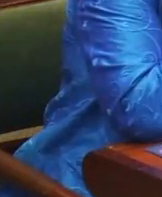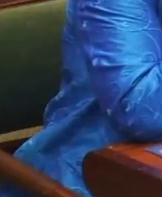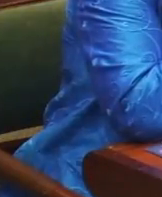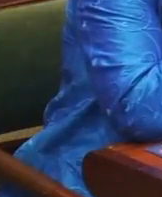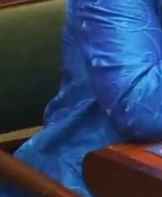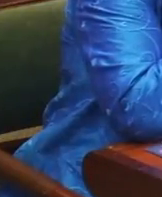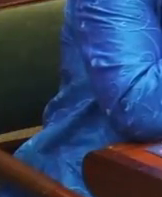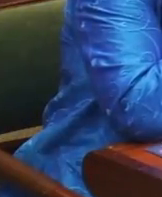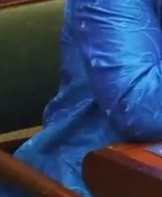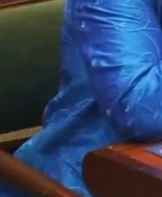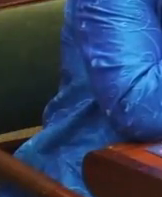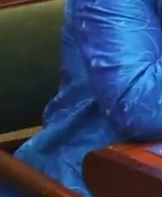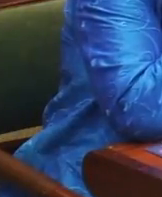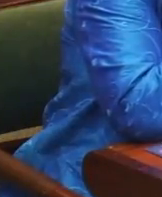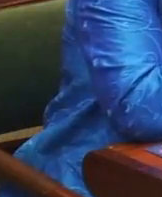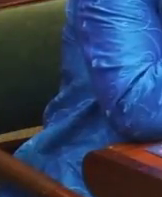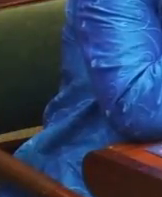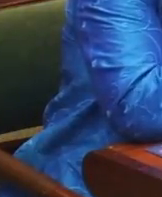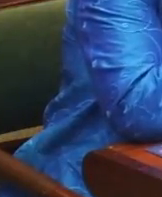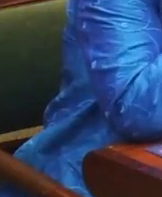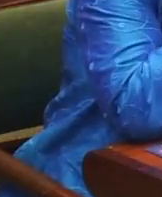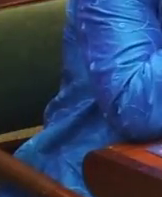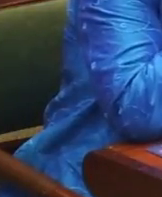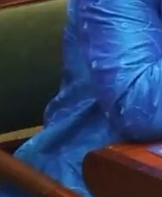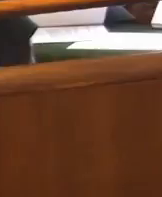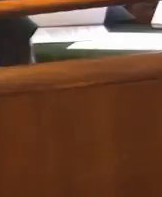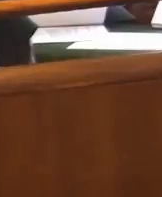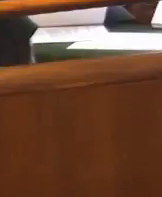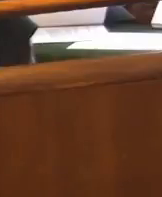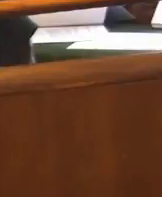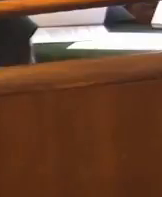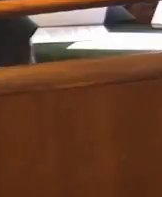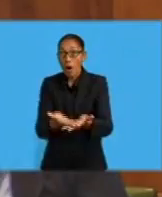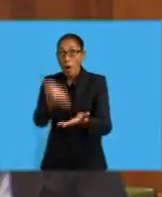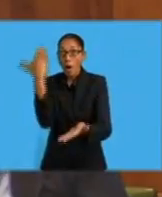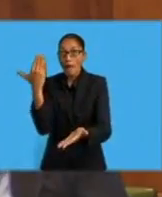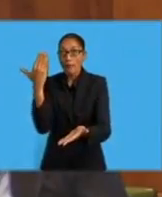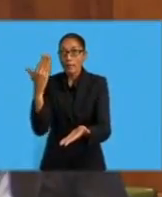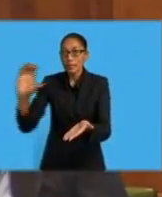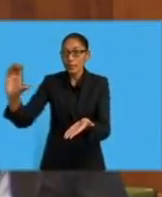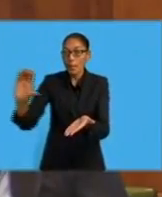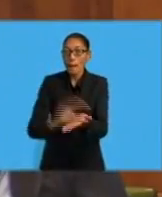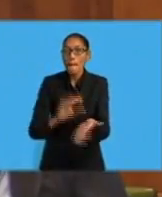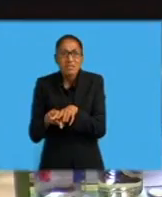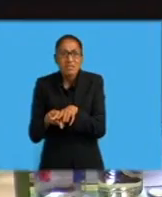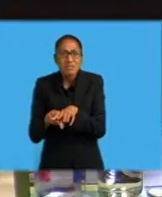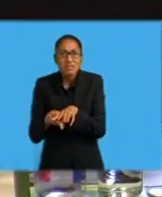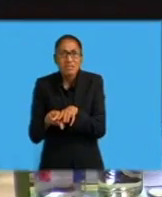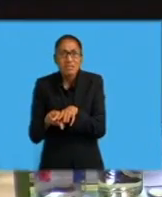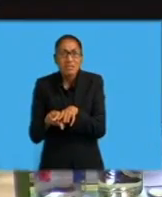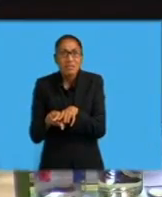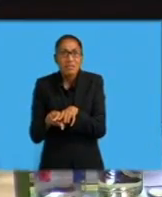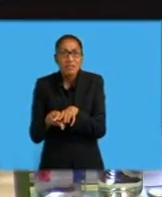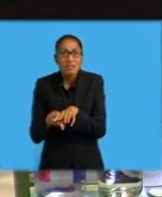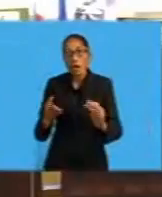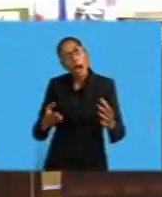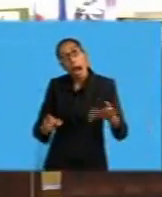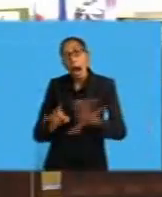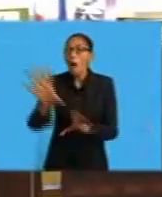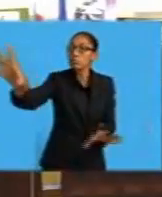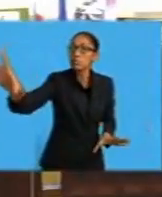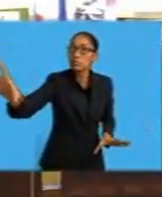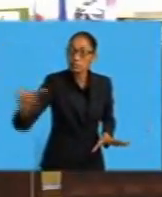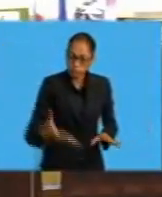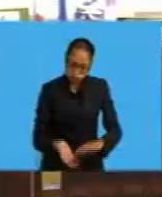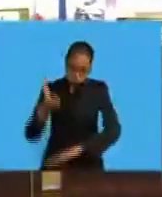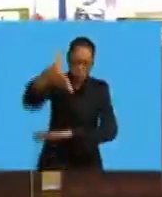told other MPs to speak on the motion. Opposition MPs Viliame Ngavoka, Salote Randronro, Rokin Viliame Kiliraki and Prem